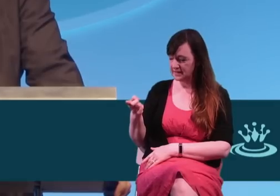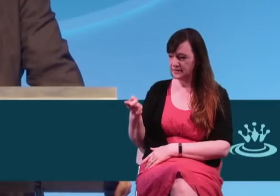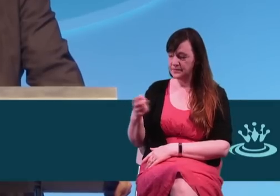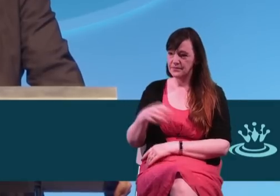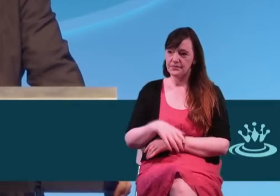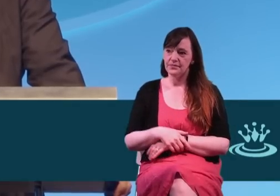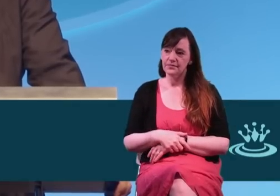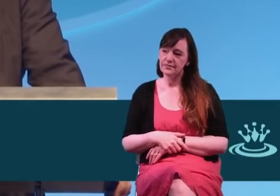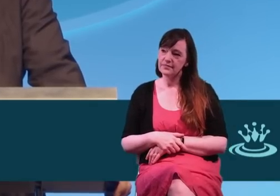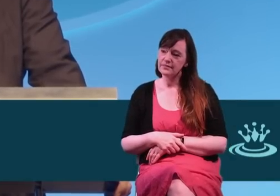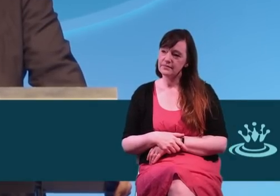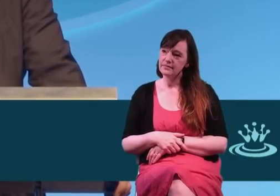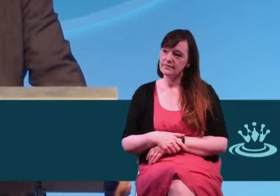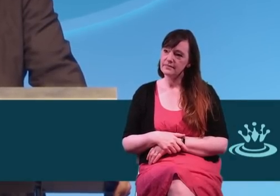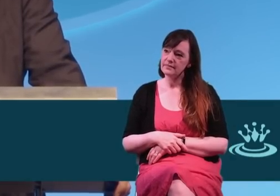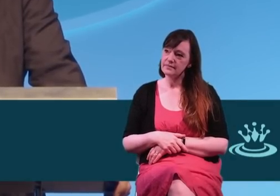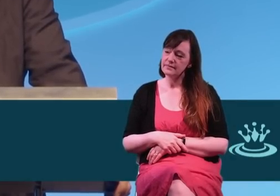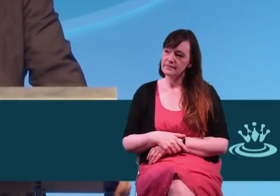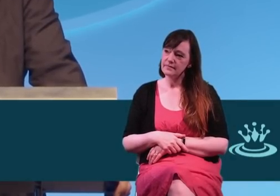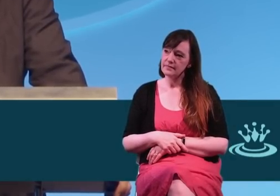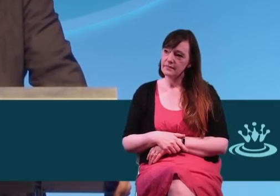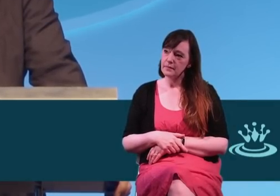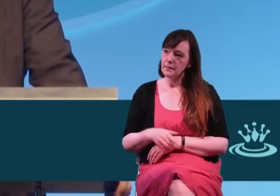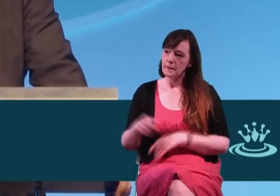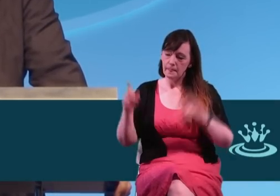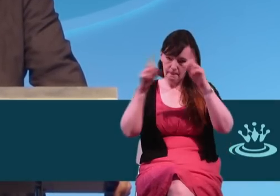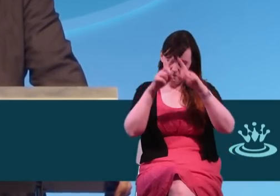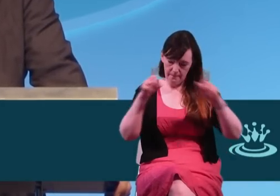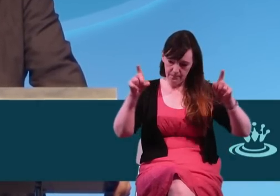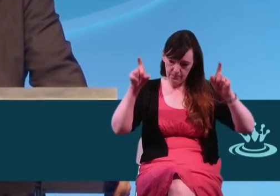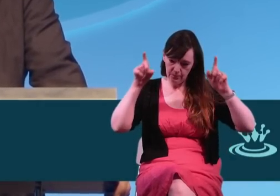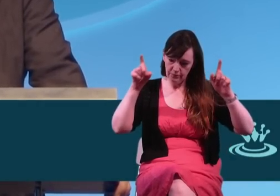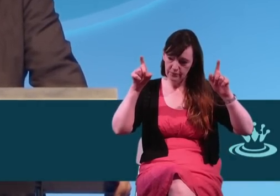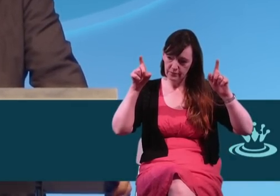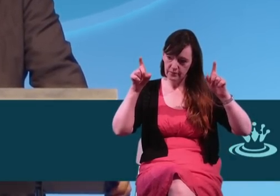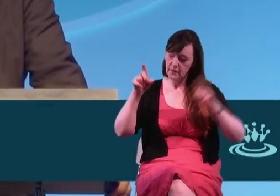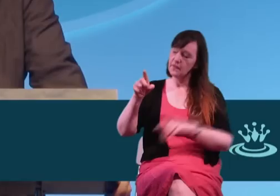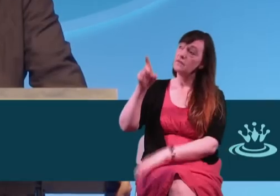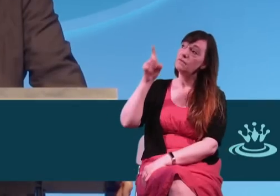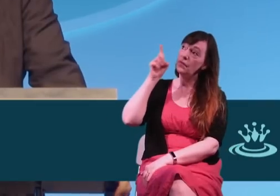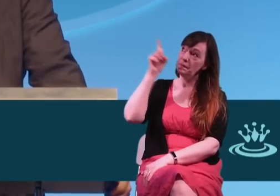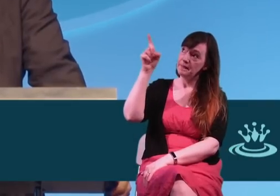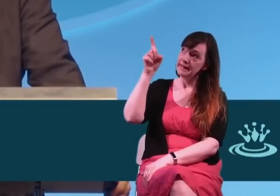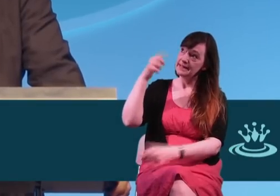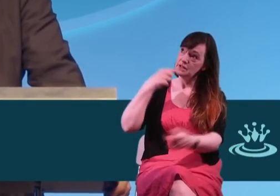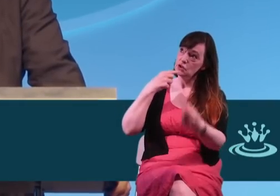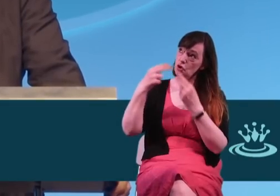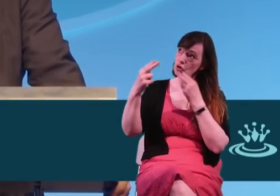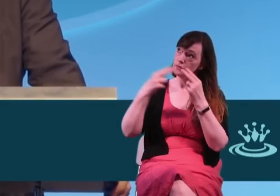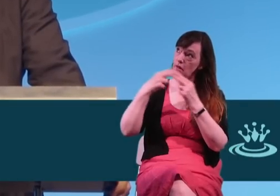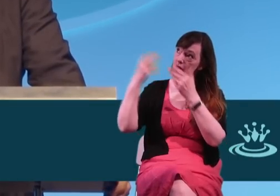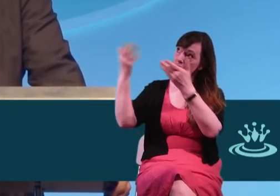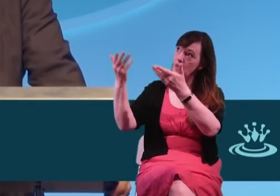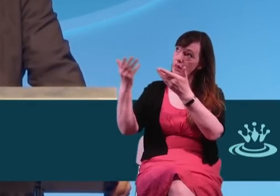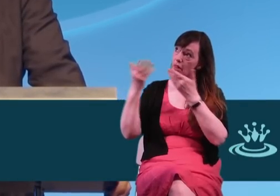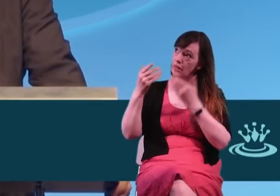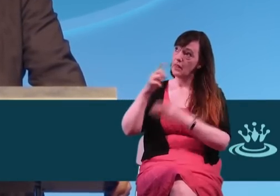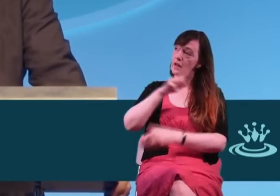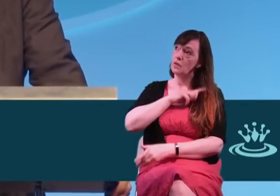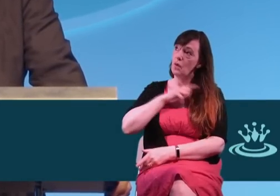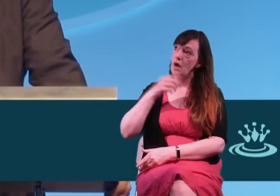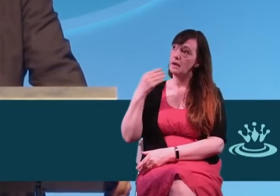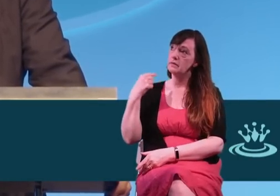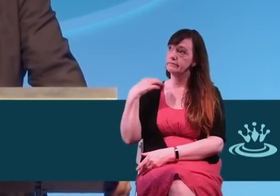his introductory greeting. It was for this, he says, this gospel that I was appointed as a